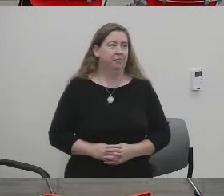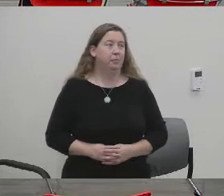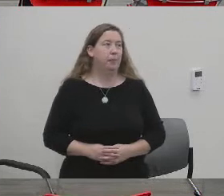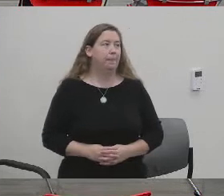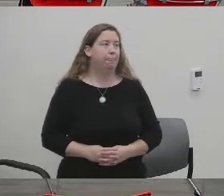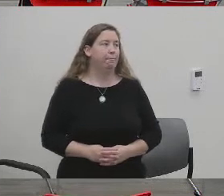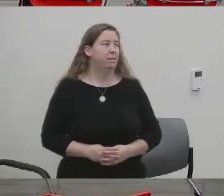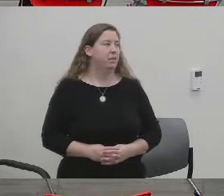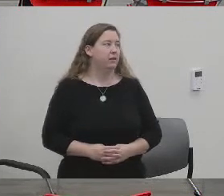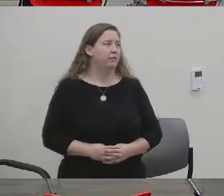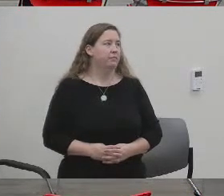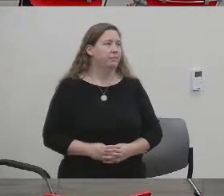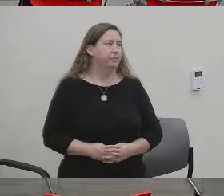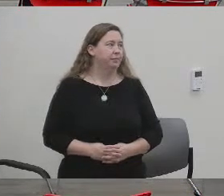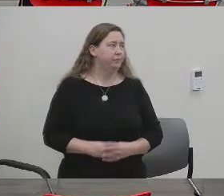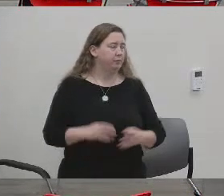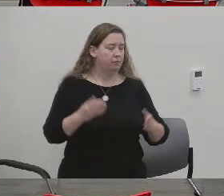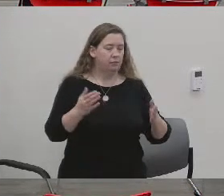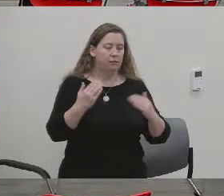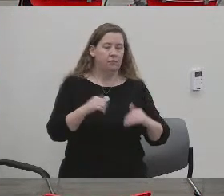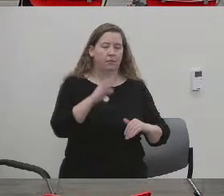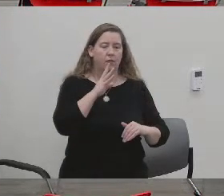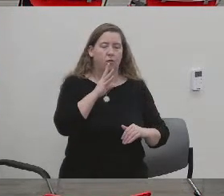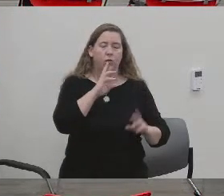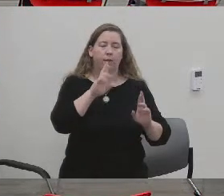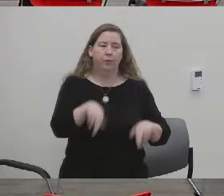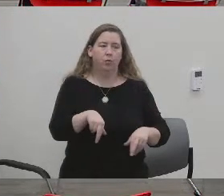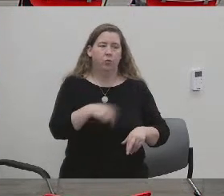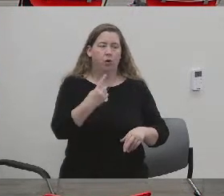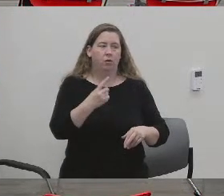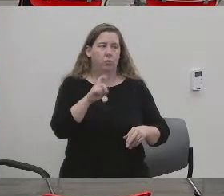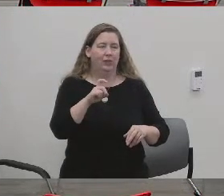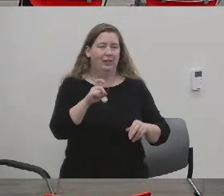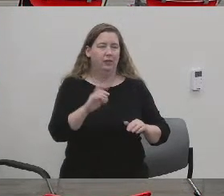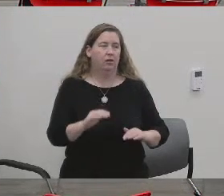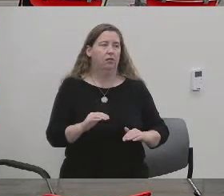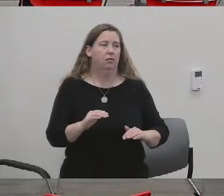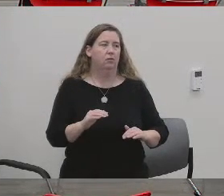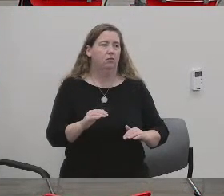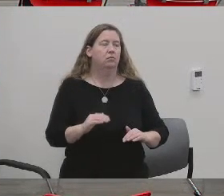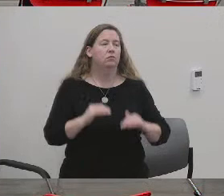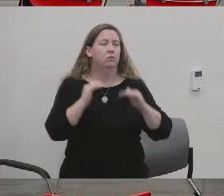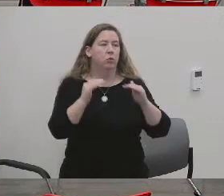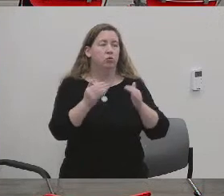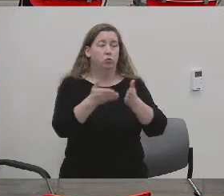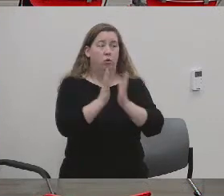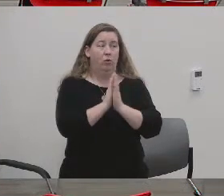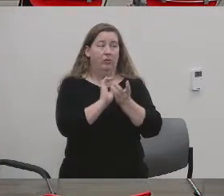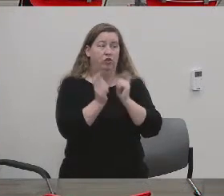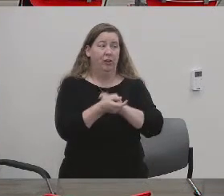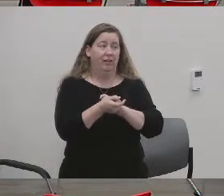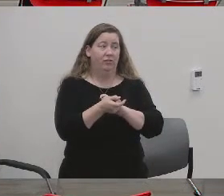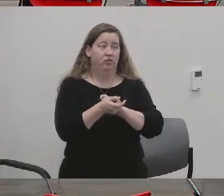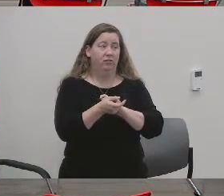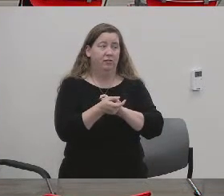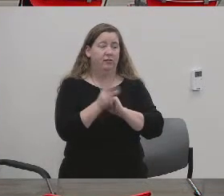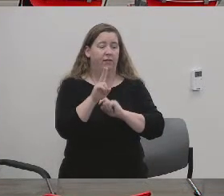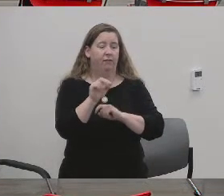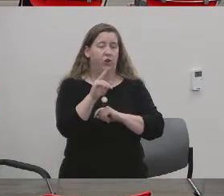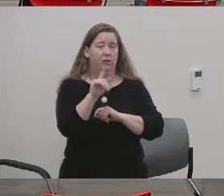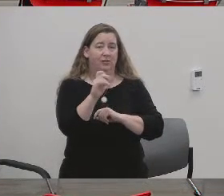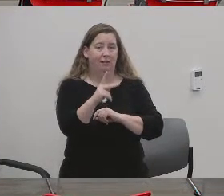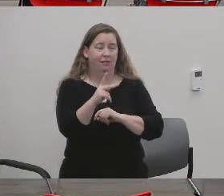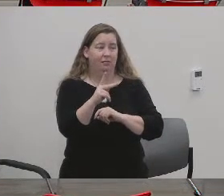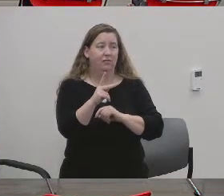Referring to Superintendent Report Item 1, we will need a motion for the approval of the change request between Milford EVSD and Vartex